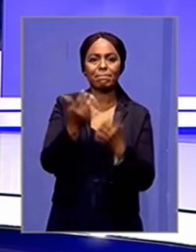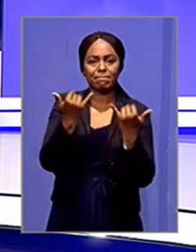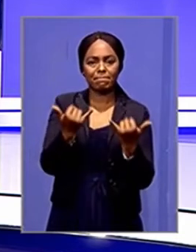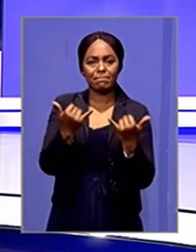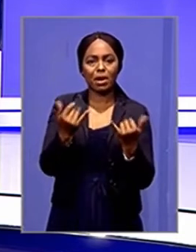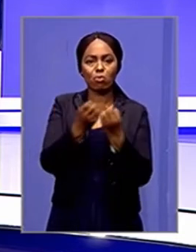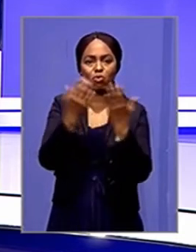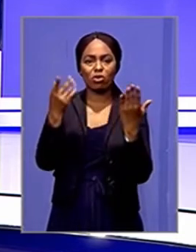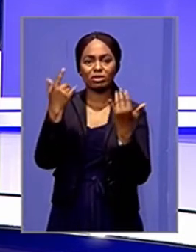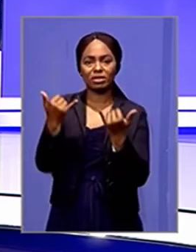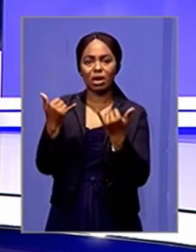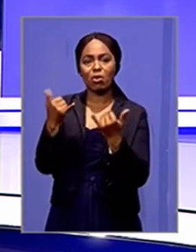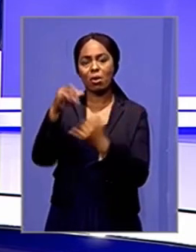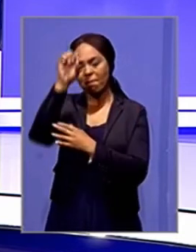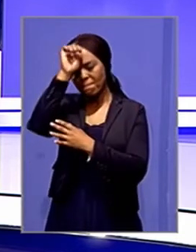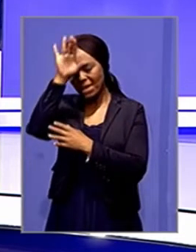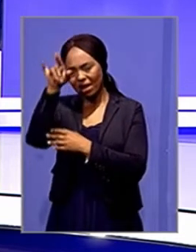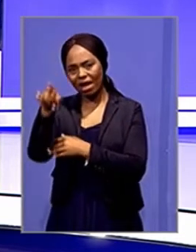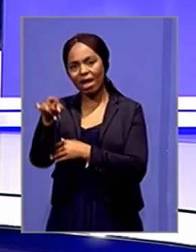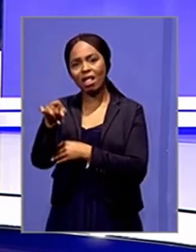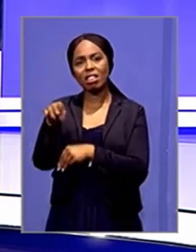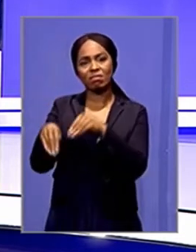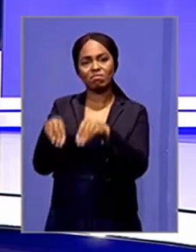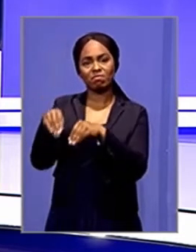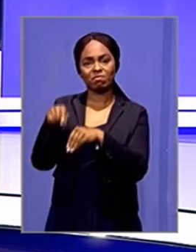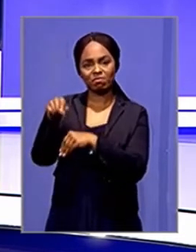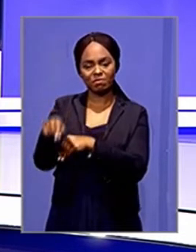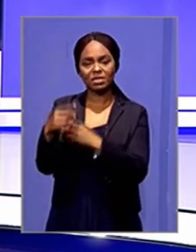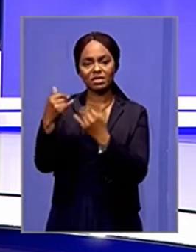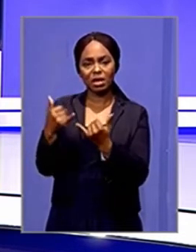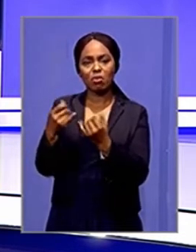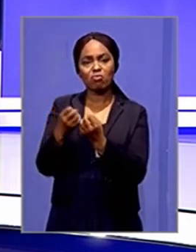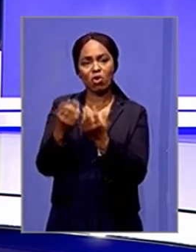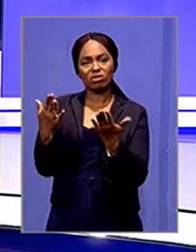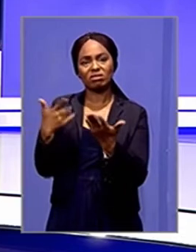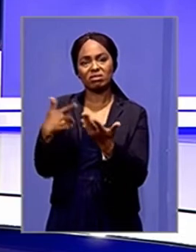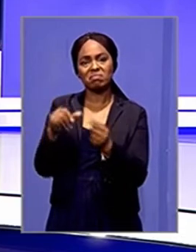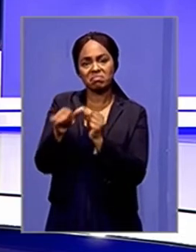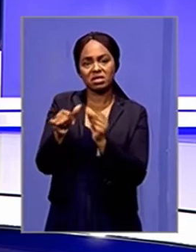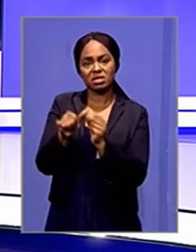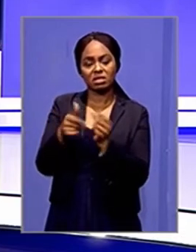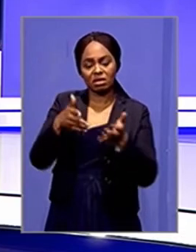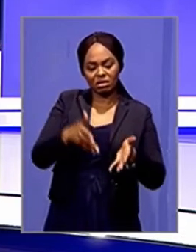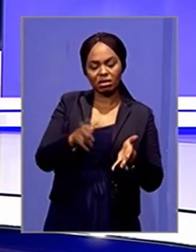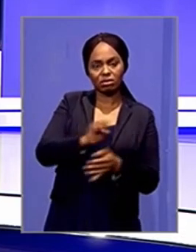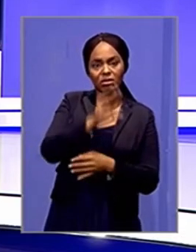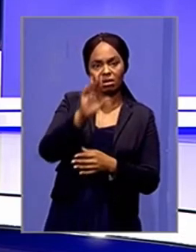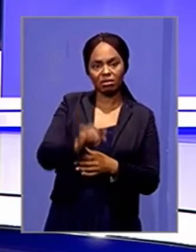dinaheng tsa matjhaba ya diminerale tse rafshwang kwano naheng e matlafaditse pokello ya lekgetho kwano lapeng.